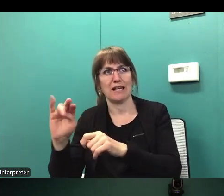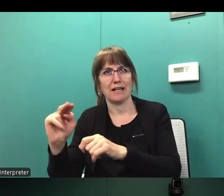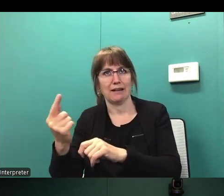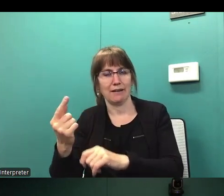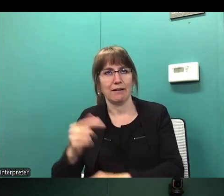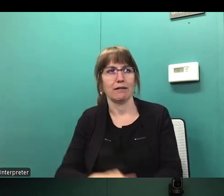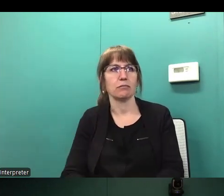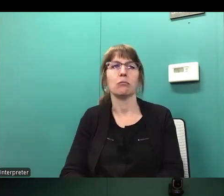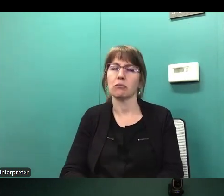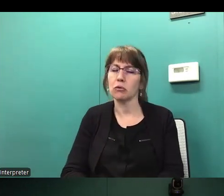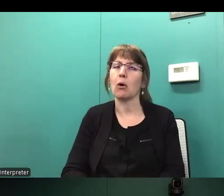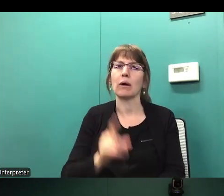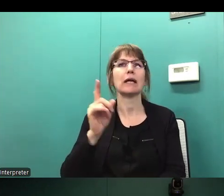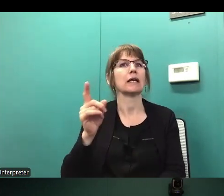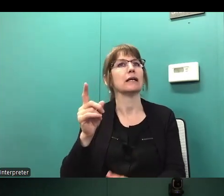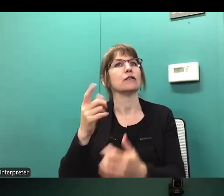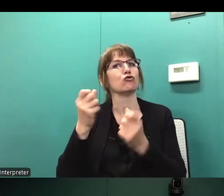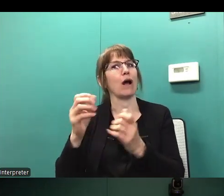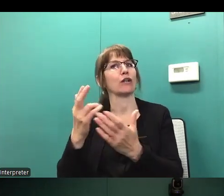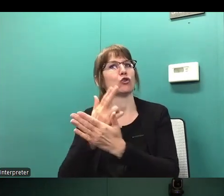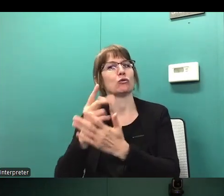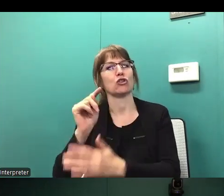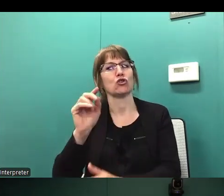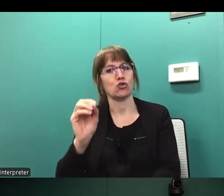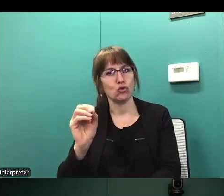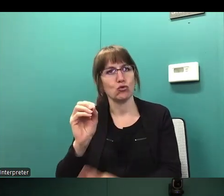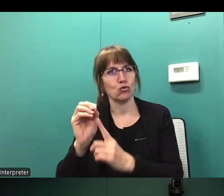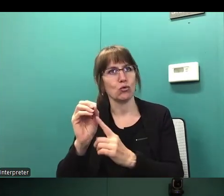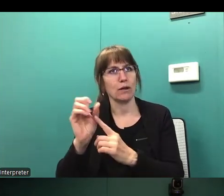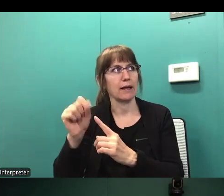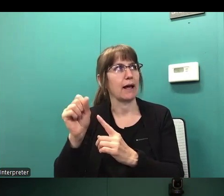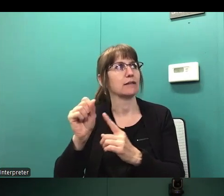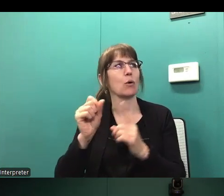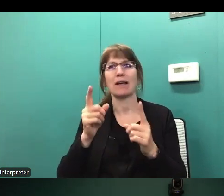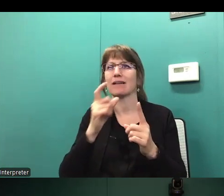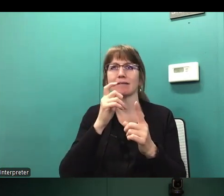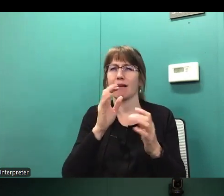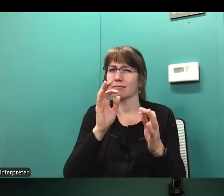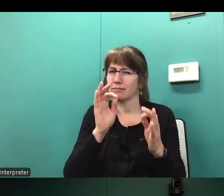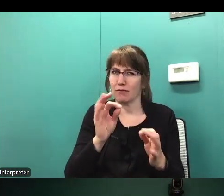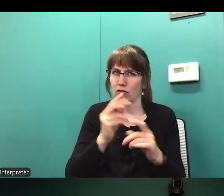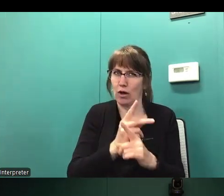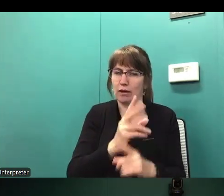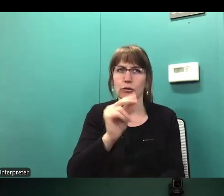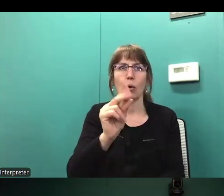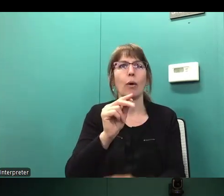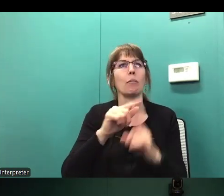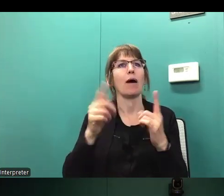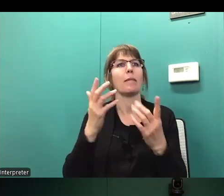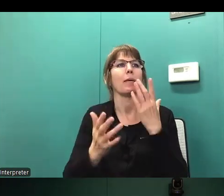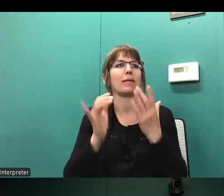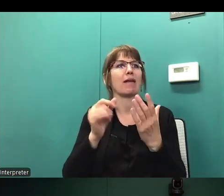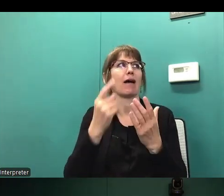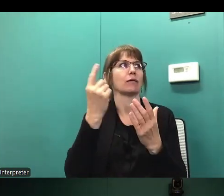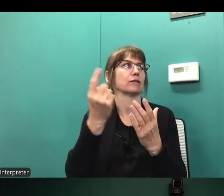first utterance, but now he's using this other one. So I would have to say this one's like, he doesn't have it down. So this might be something that you'd want to